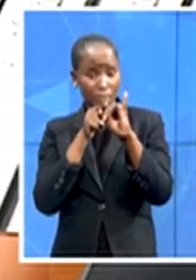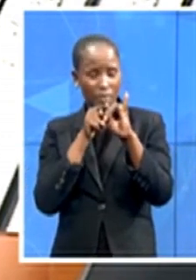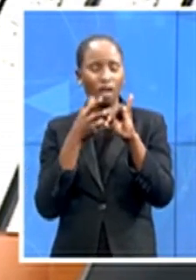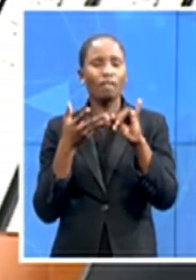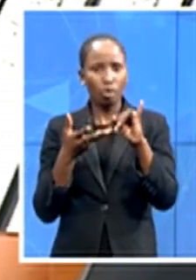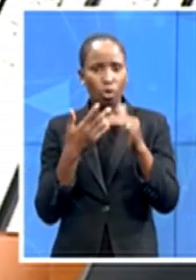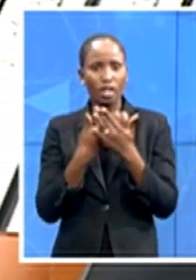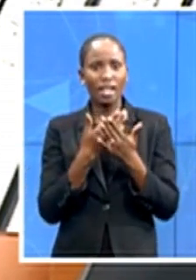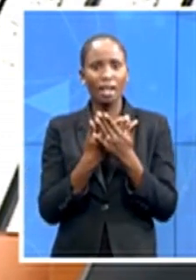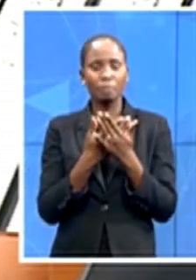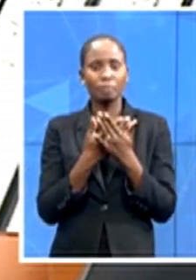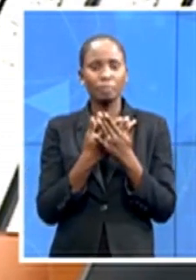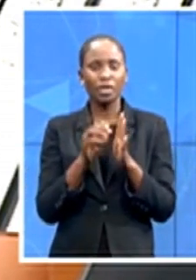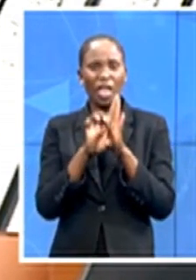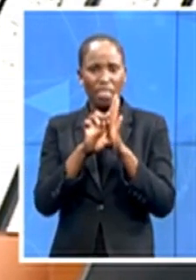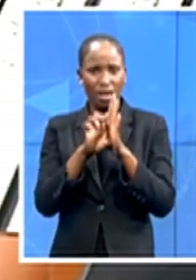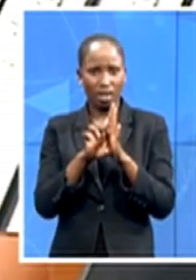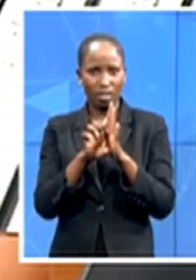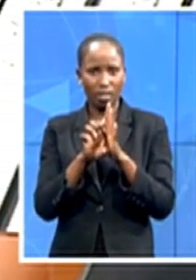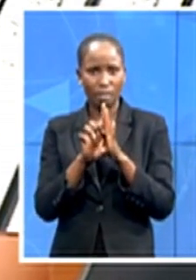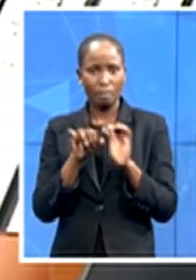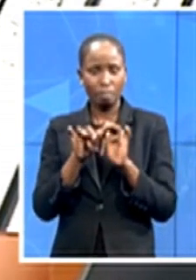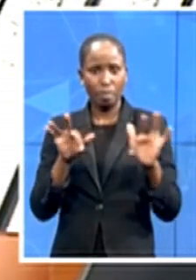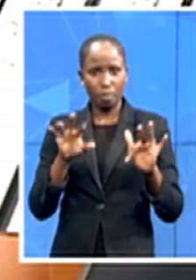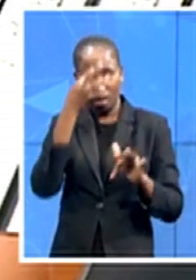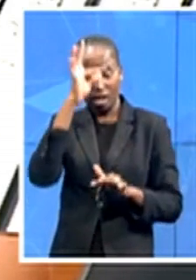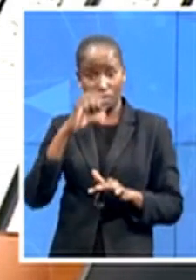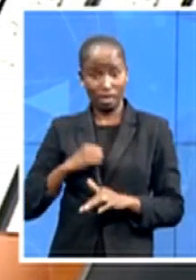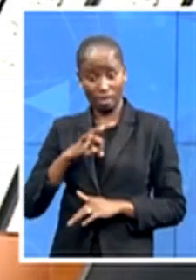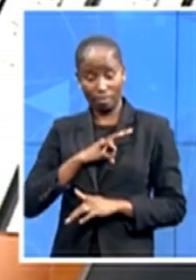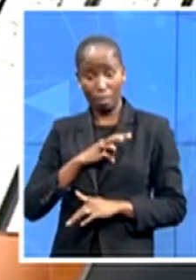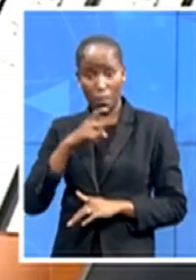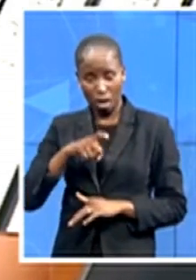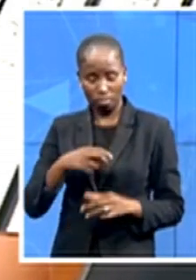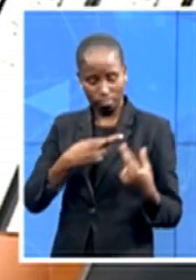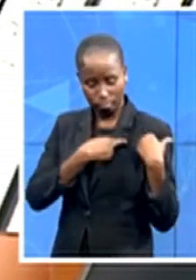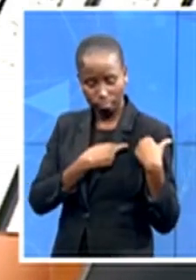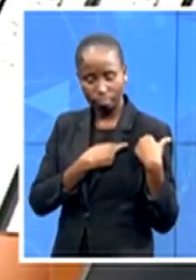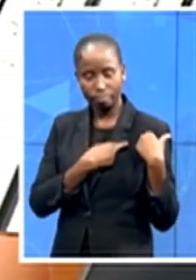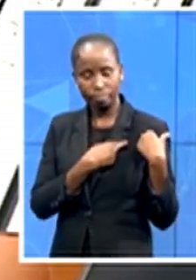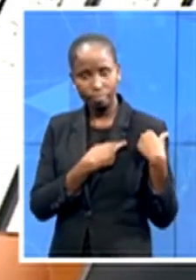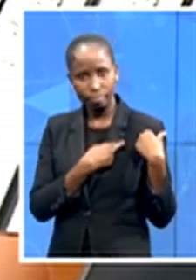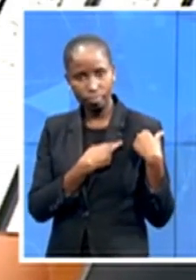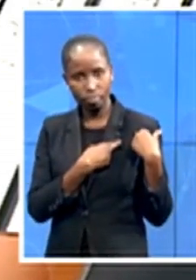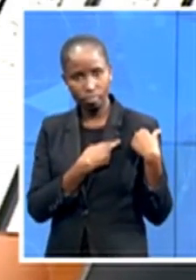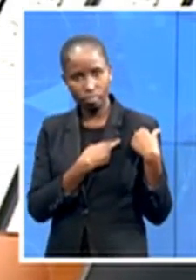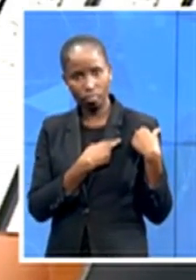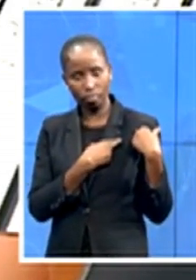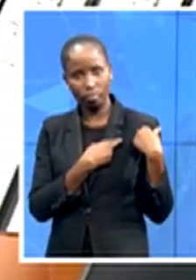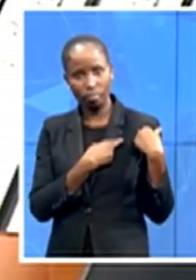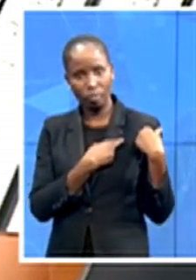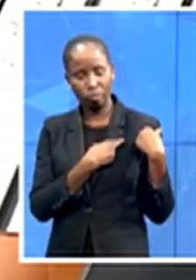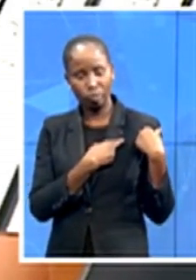and accountability. In the main, the measures have aimed at changing the way the